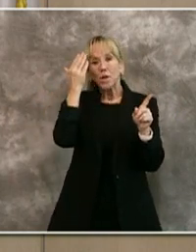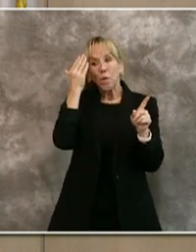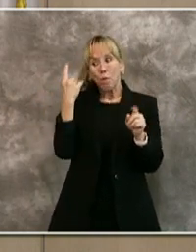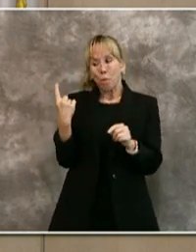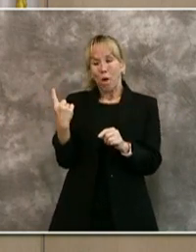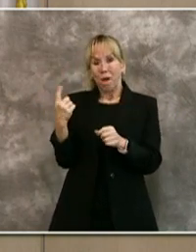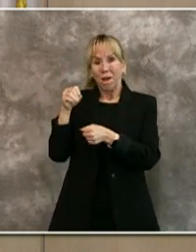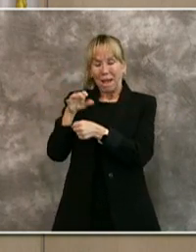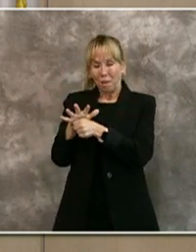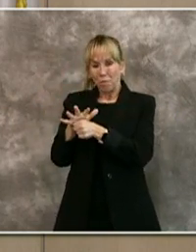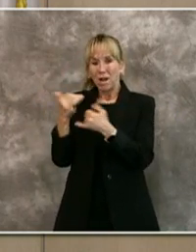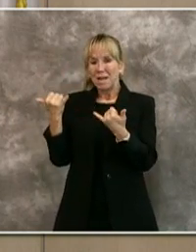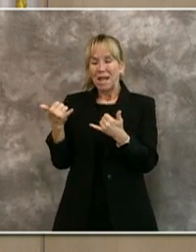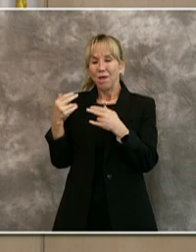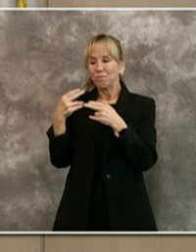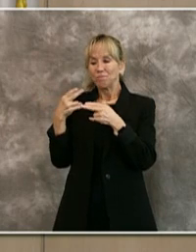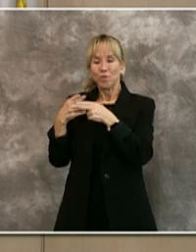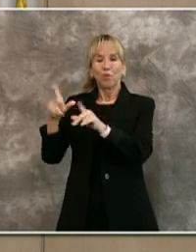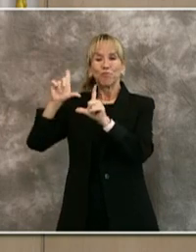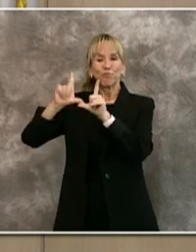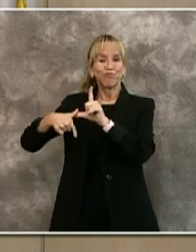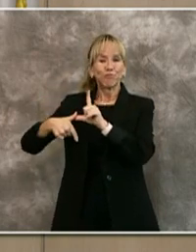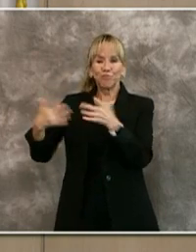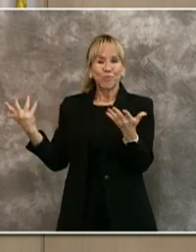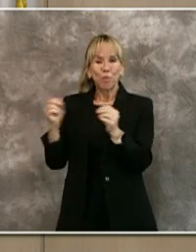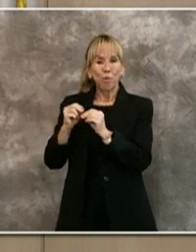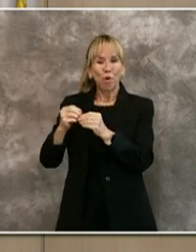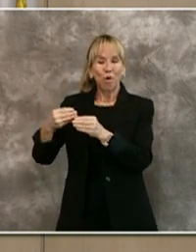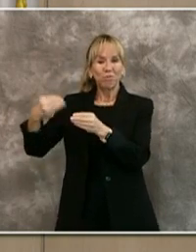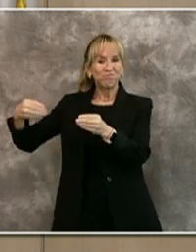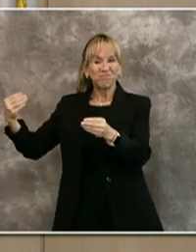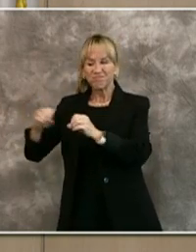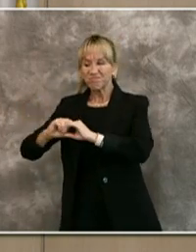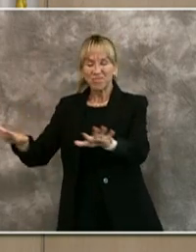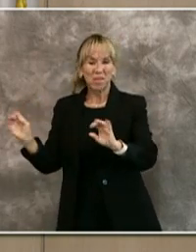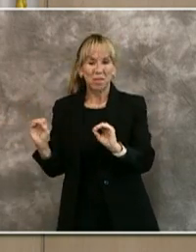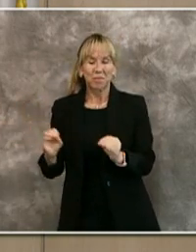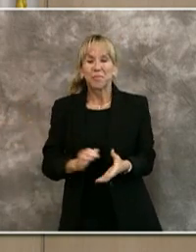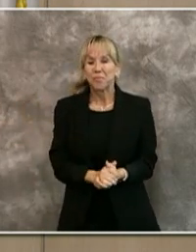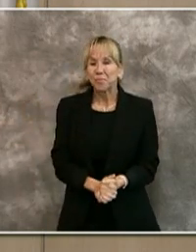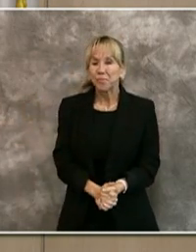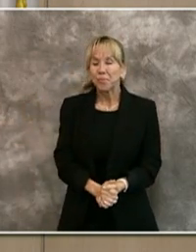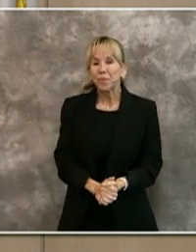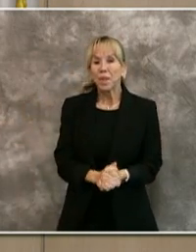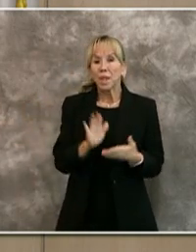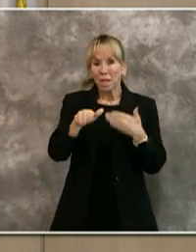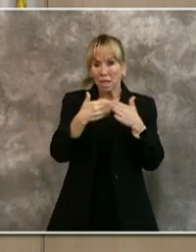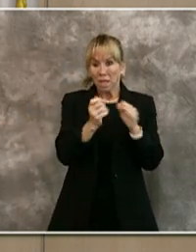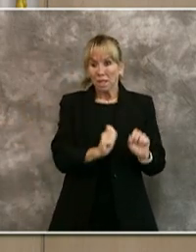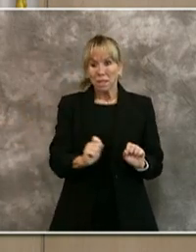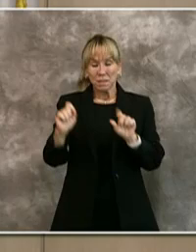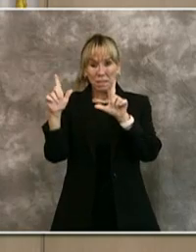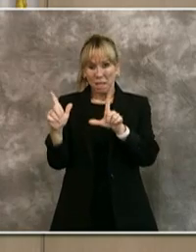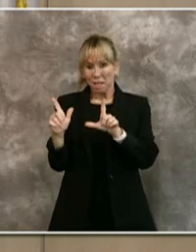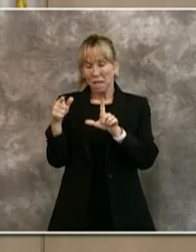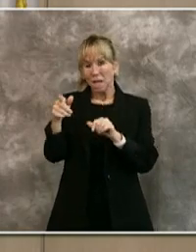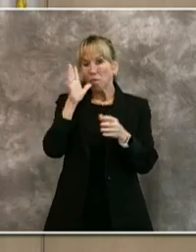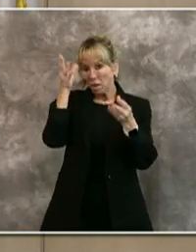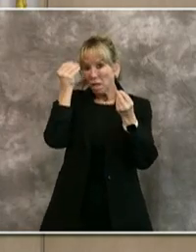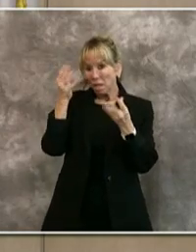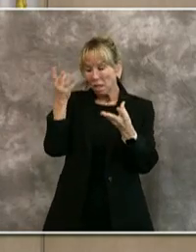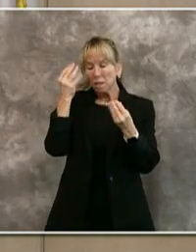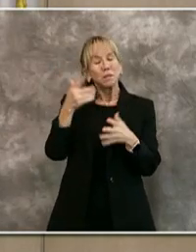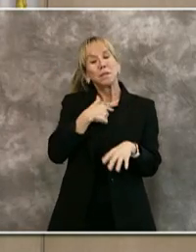become inactive. Now, the next few slides will update us on